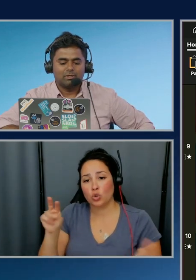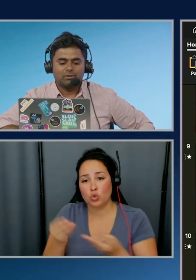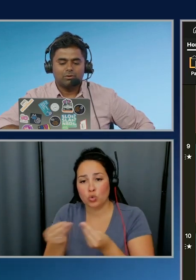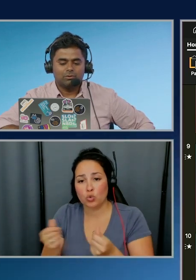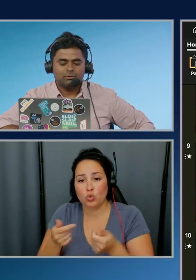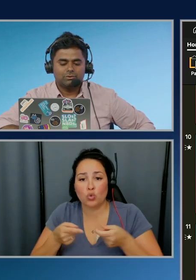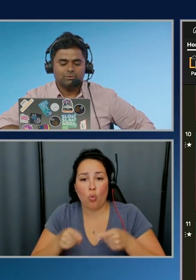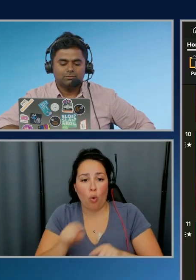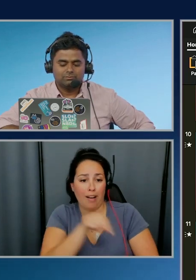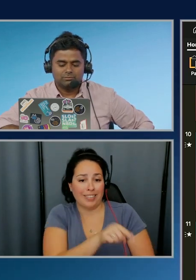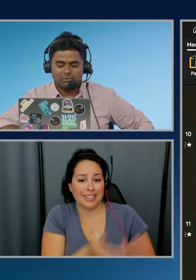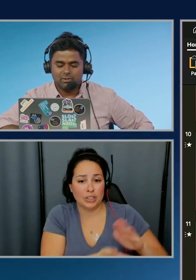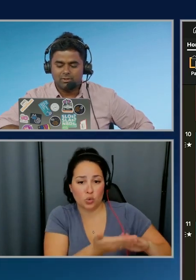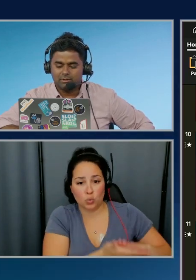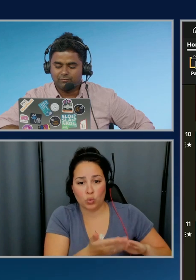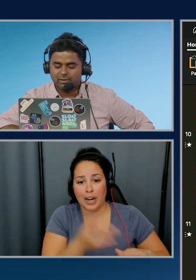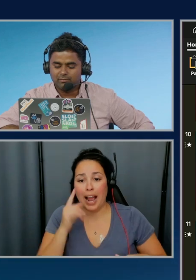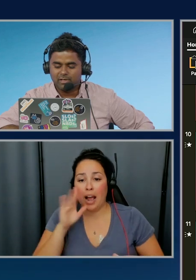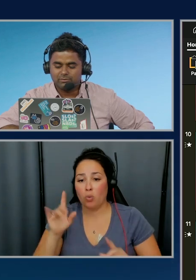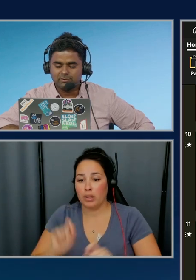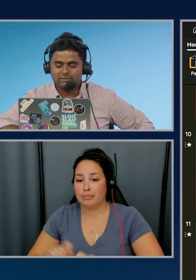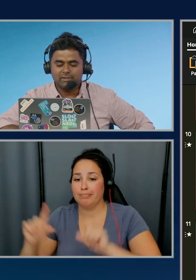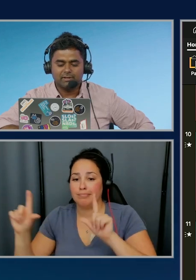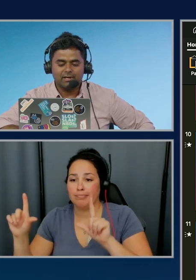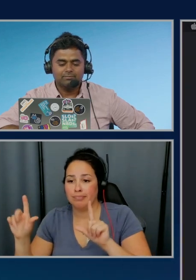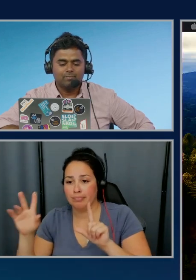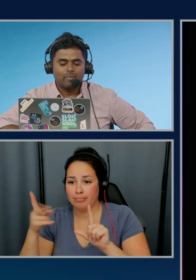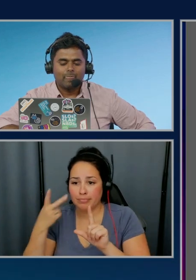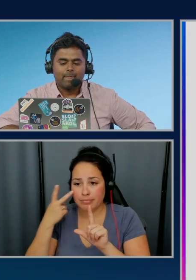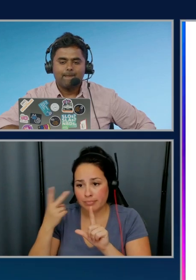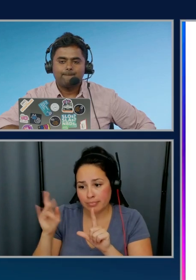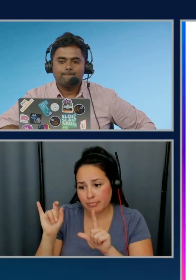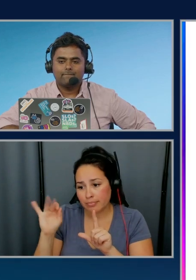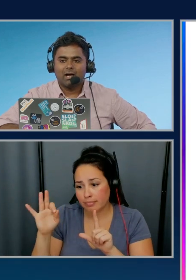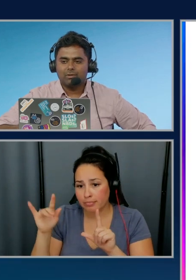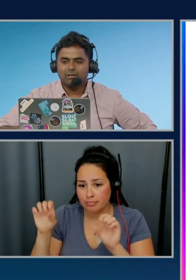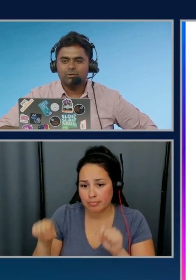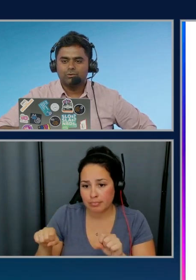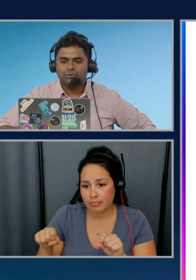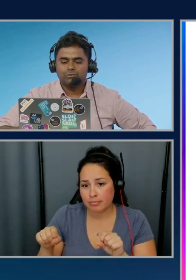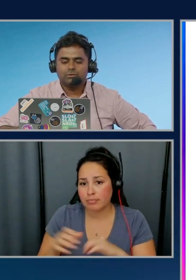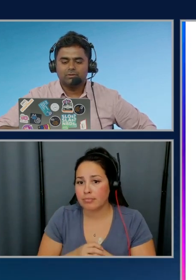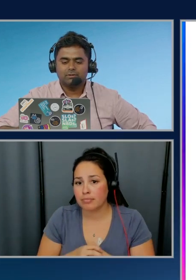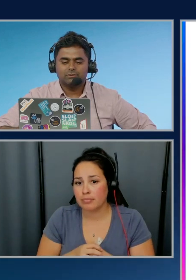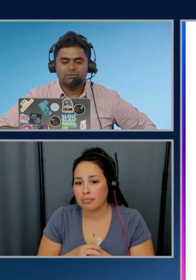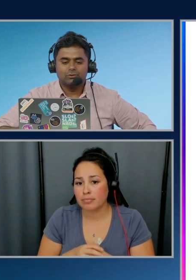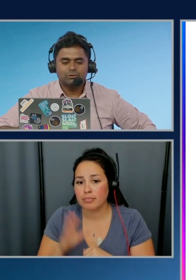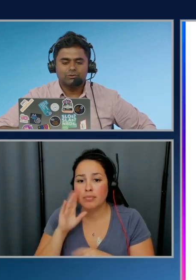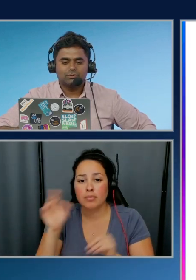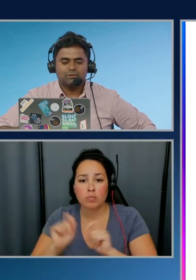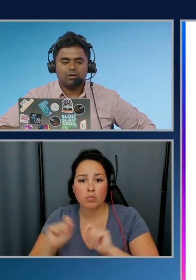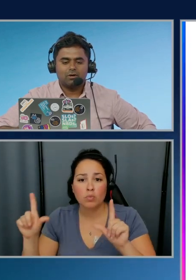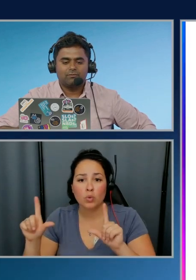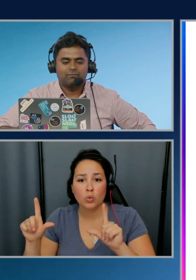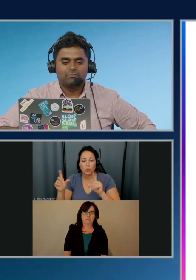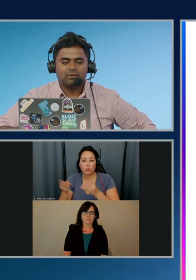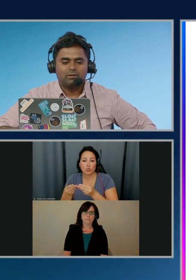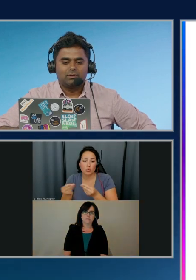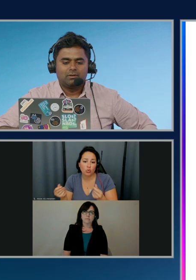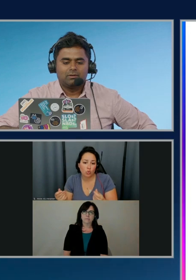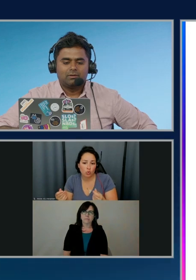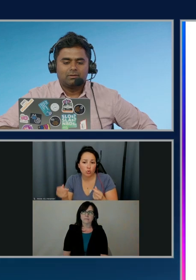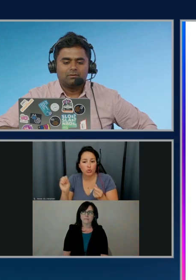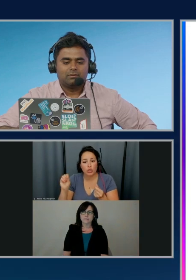So I'm going to go to, if I can maximize the screen again, I'm going to go to the solution of